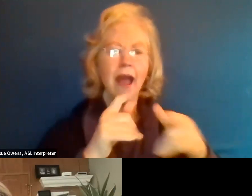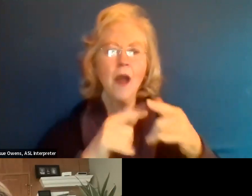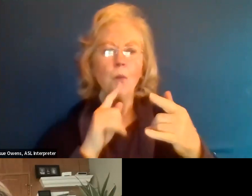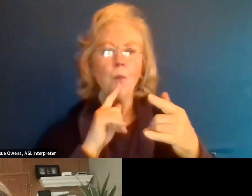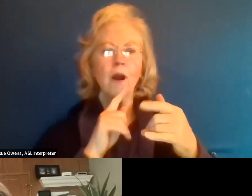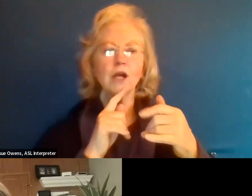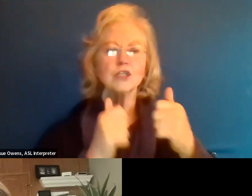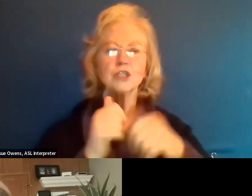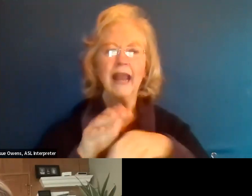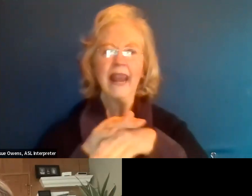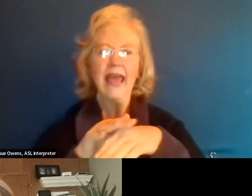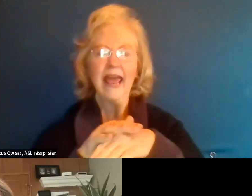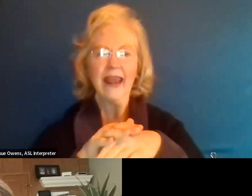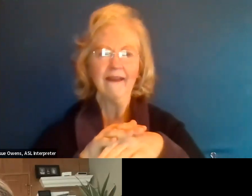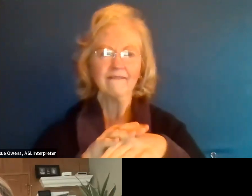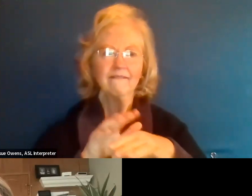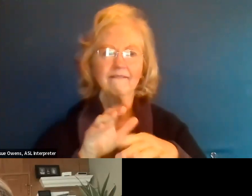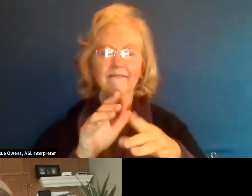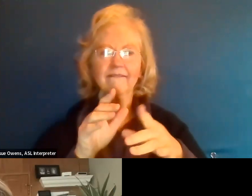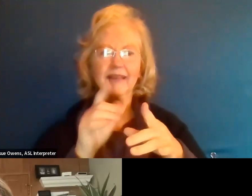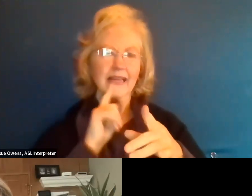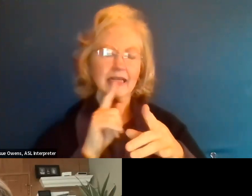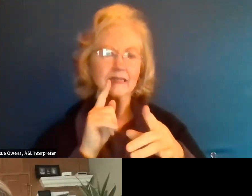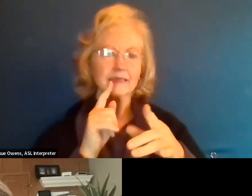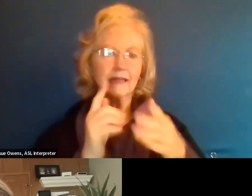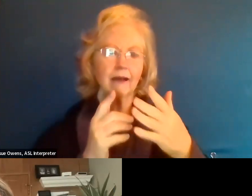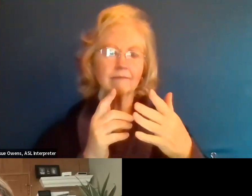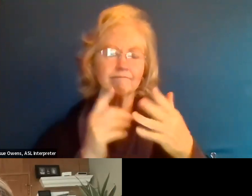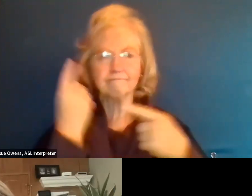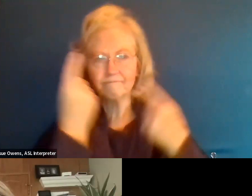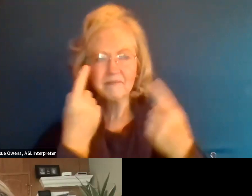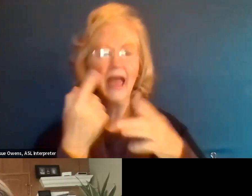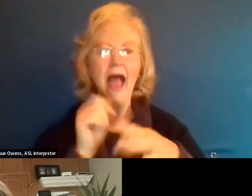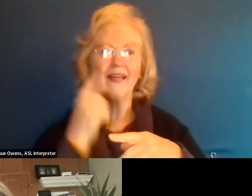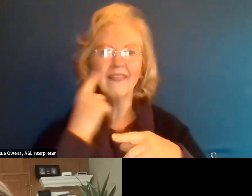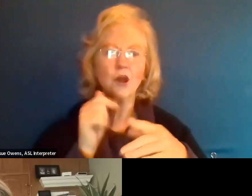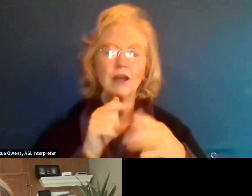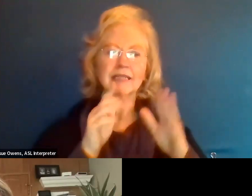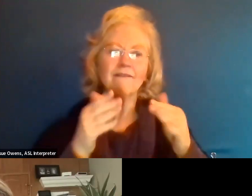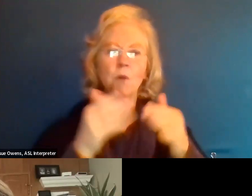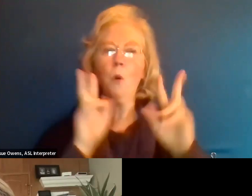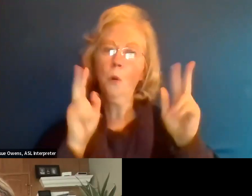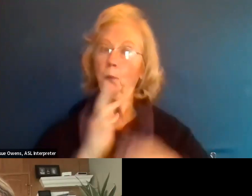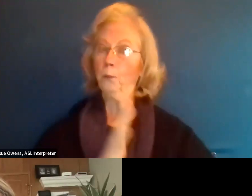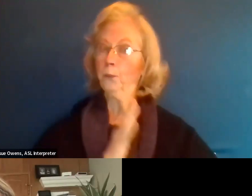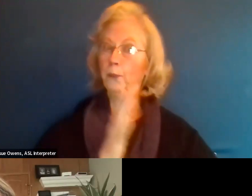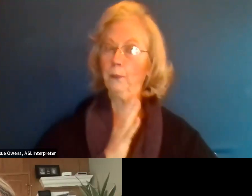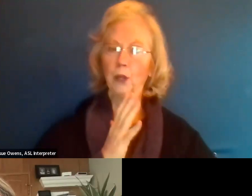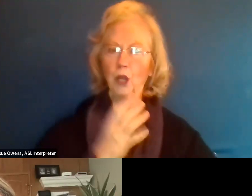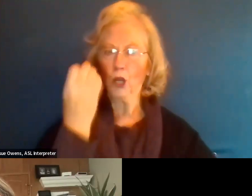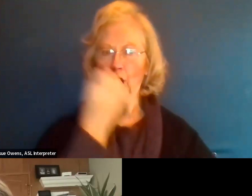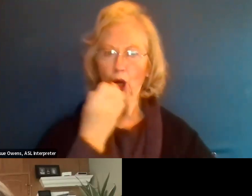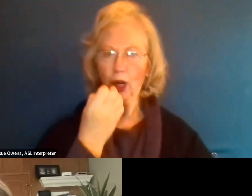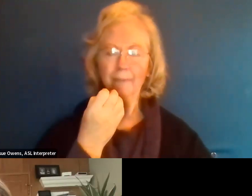prioritized? Because I do tend to think that there's sort of a focus on proper European Spanish above Latin